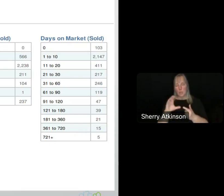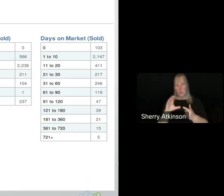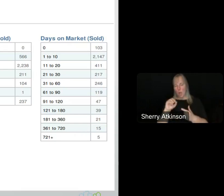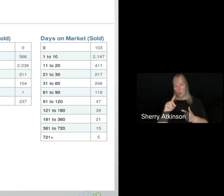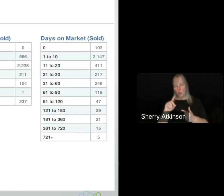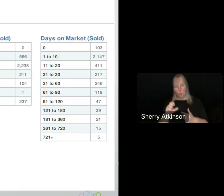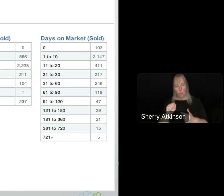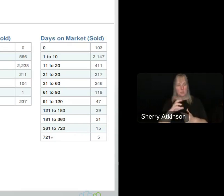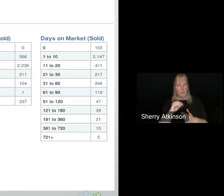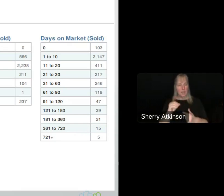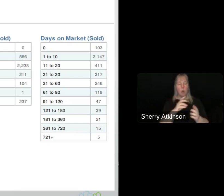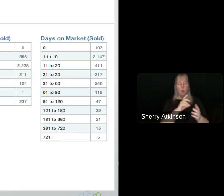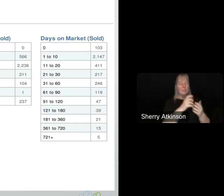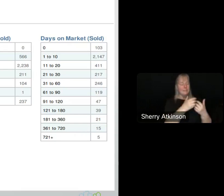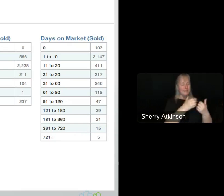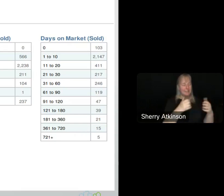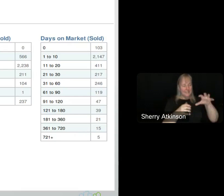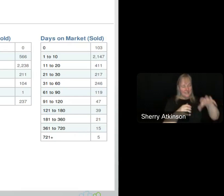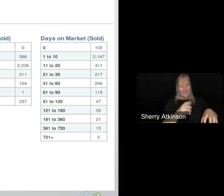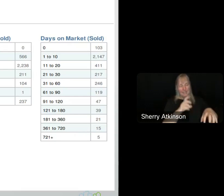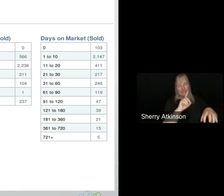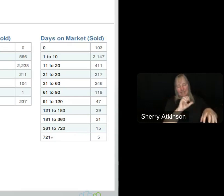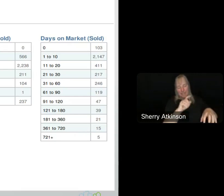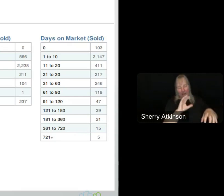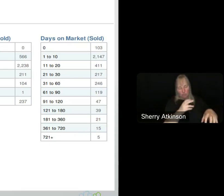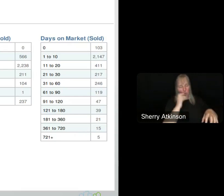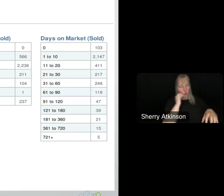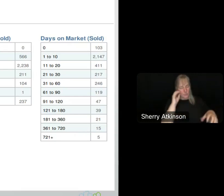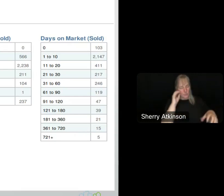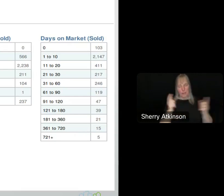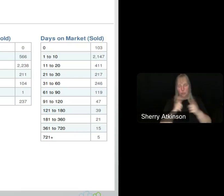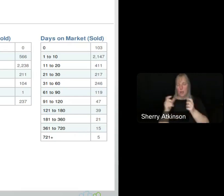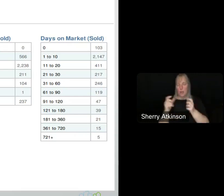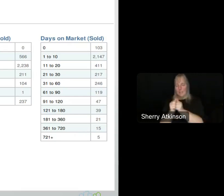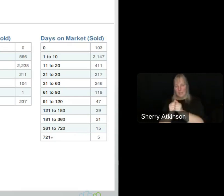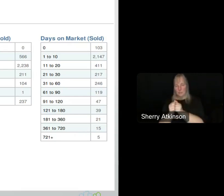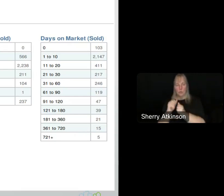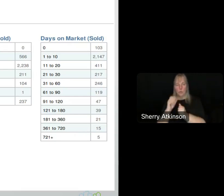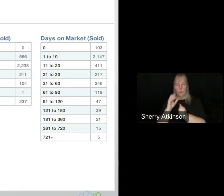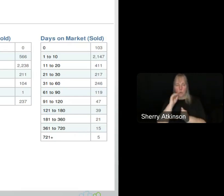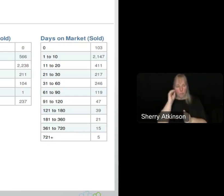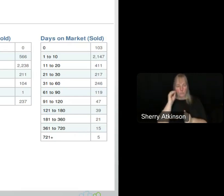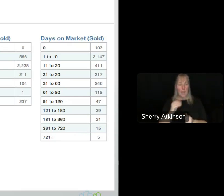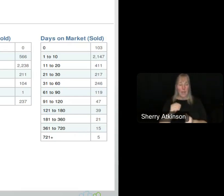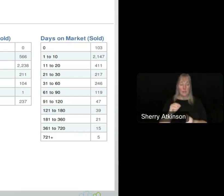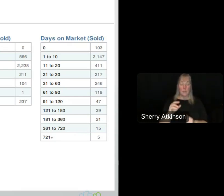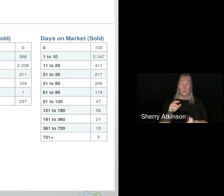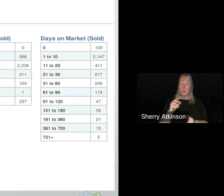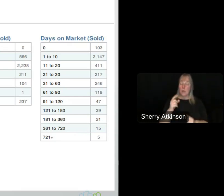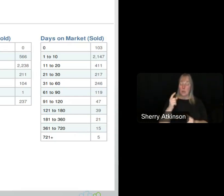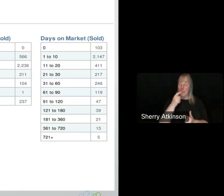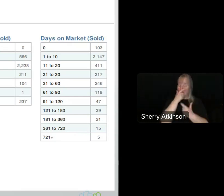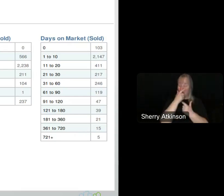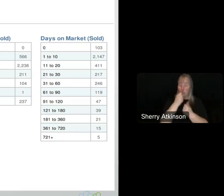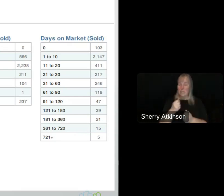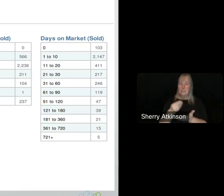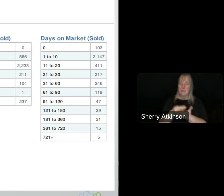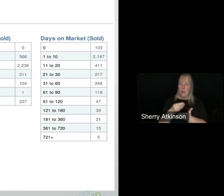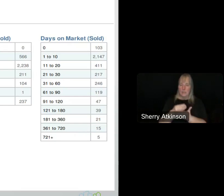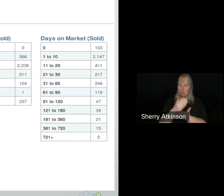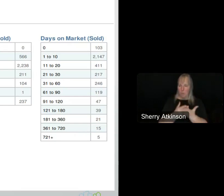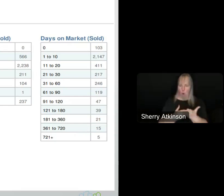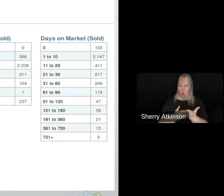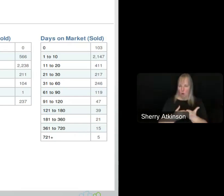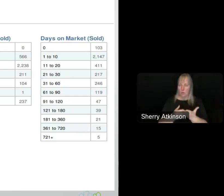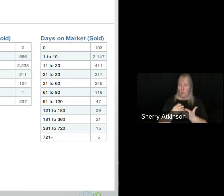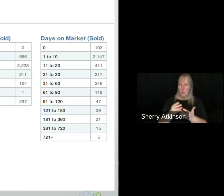the realtors love to see, and they're even more interested is the financing part. Where's the money coming from? How are the people making